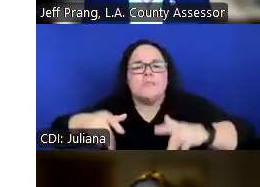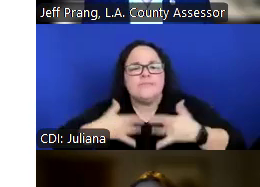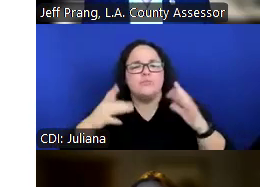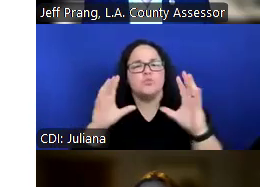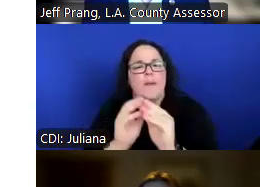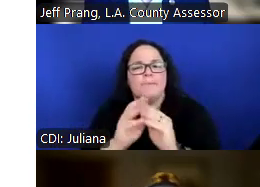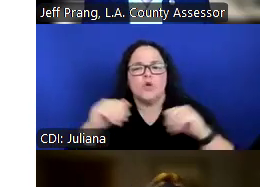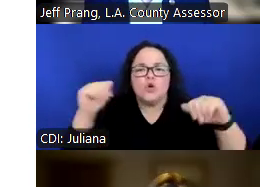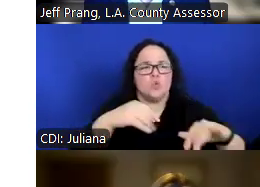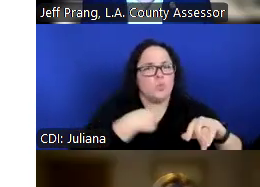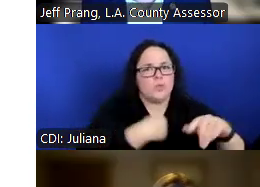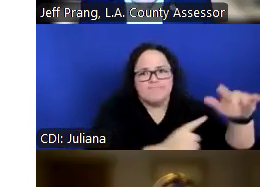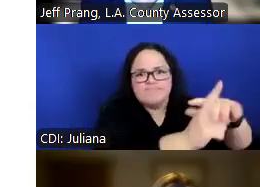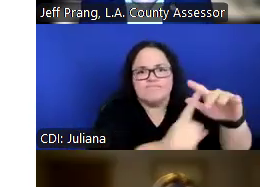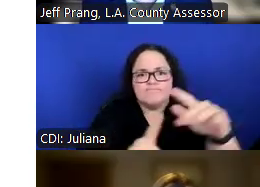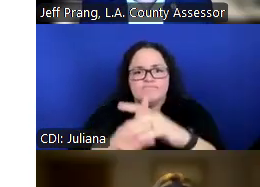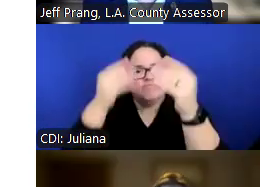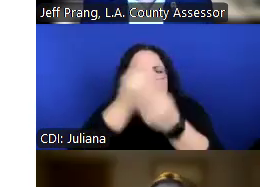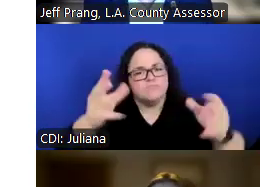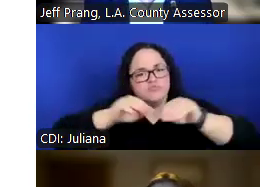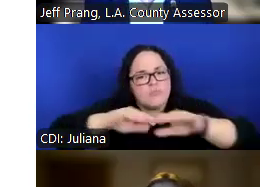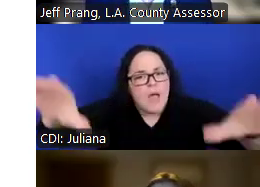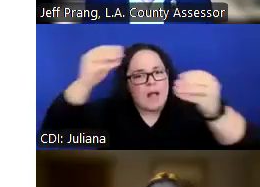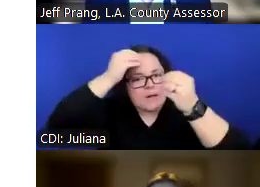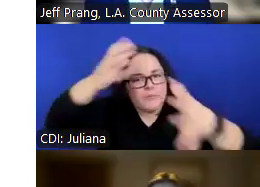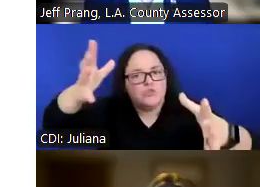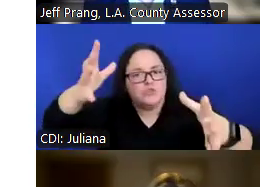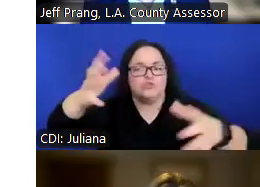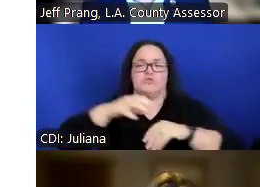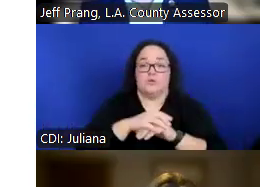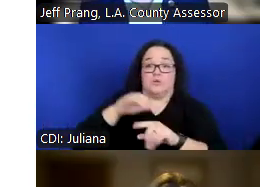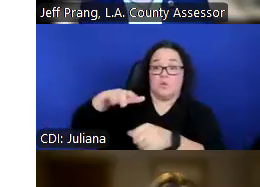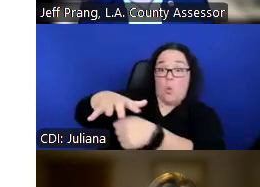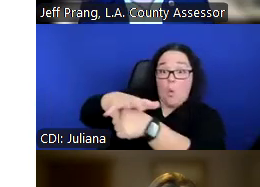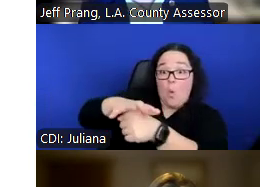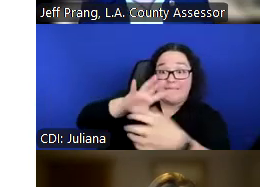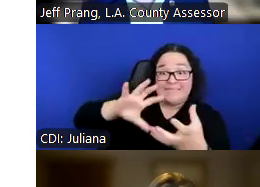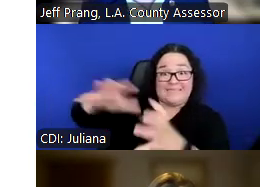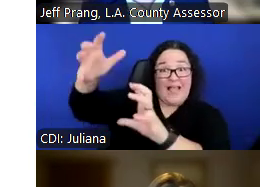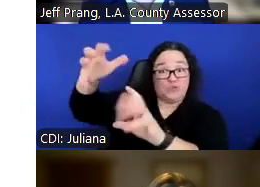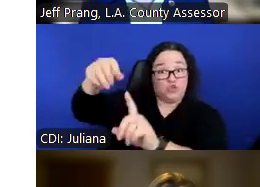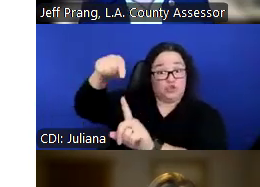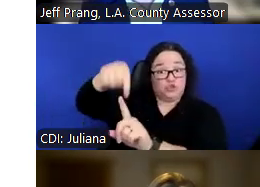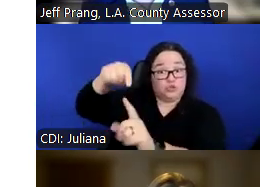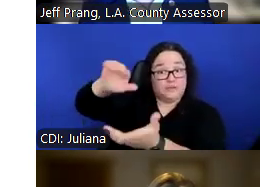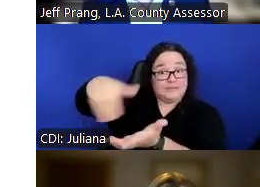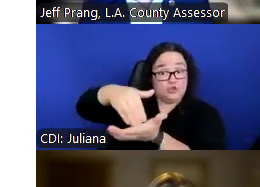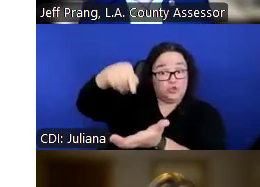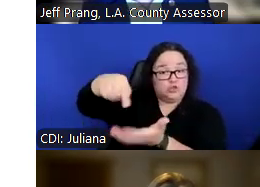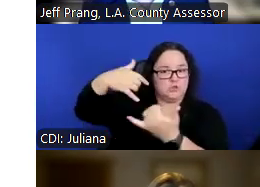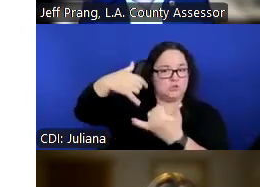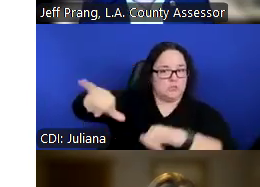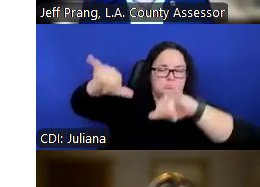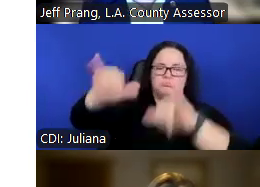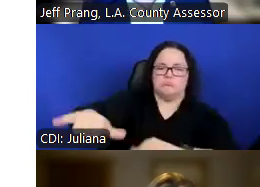local disaster centers are still operational, and I'll share the center details, including those locations, a little bit toward the